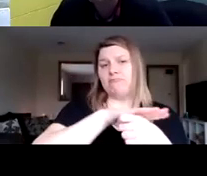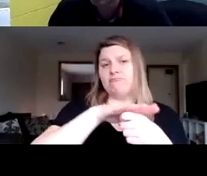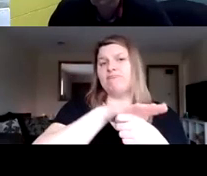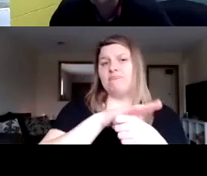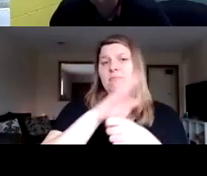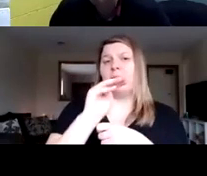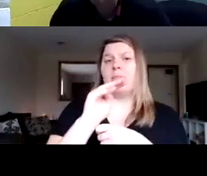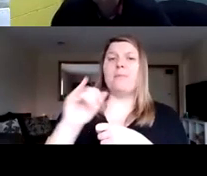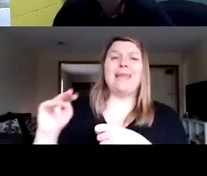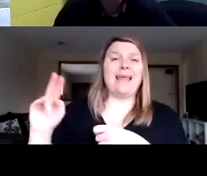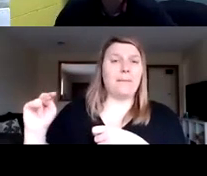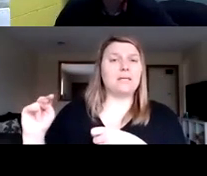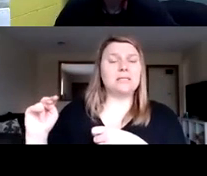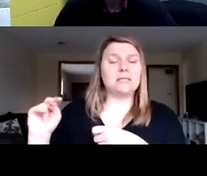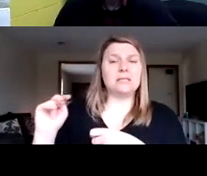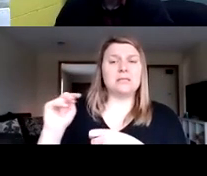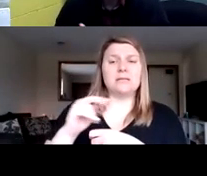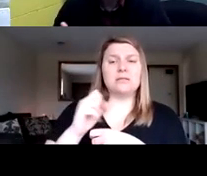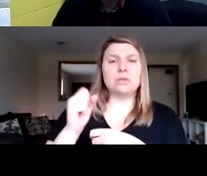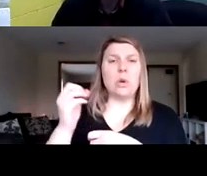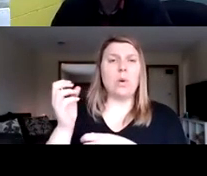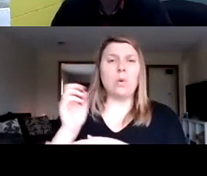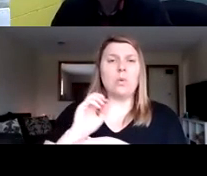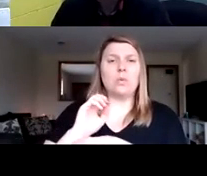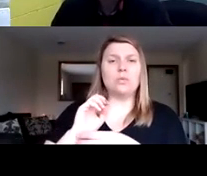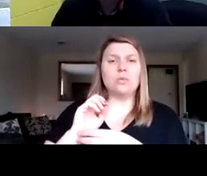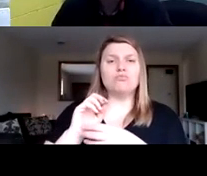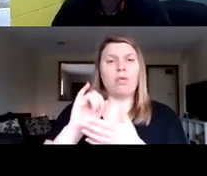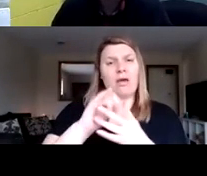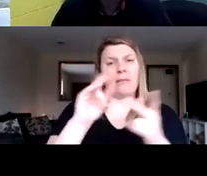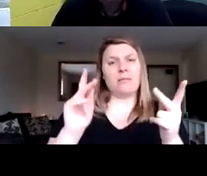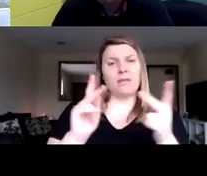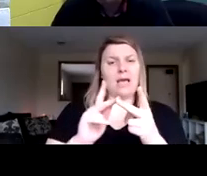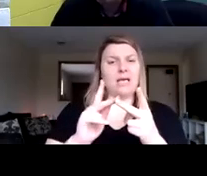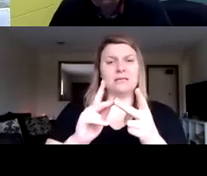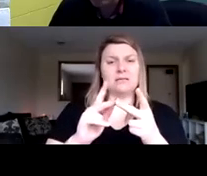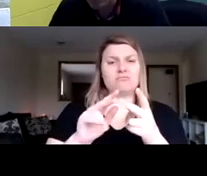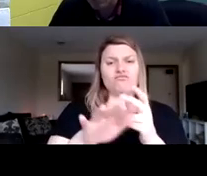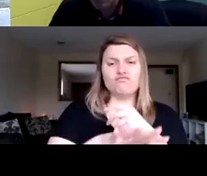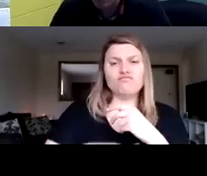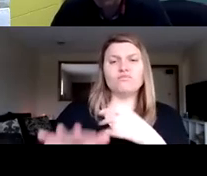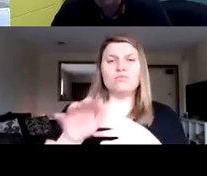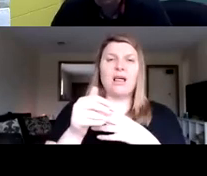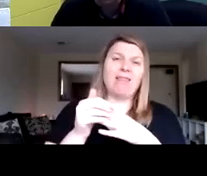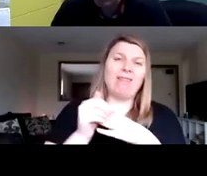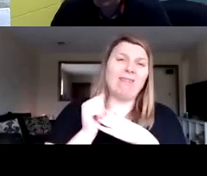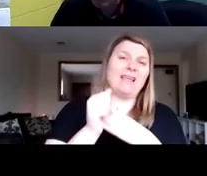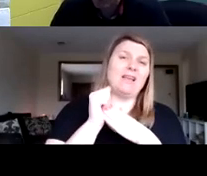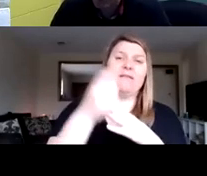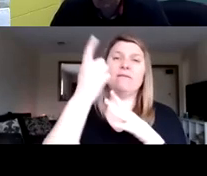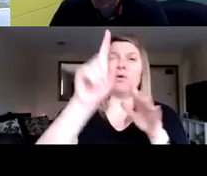Minneapolis. And so it's been a place that has been a leader in